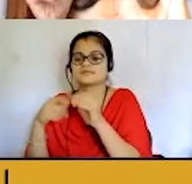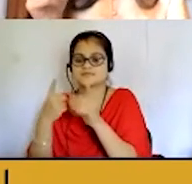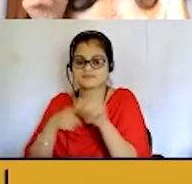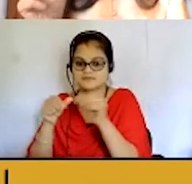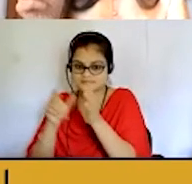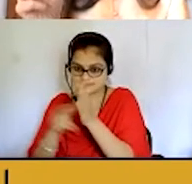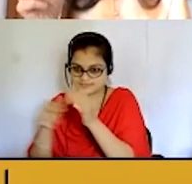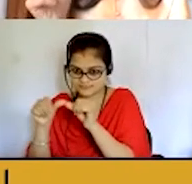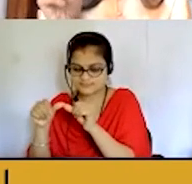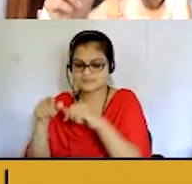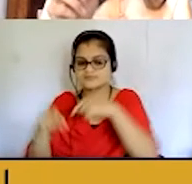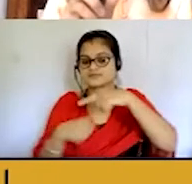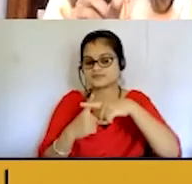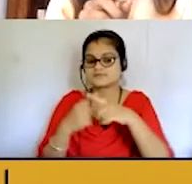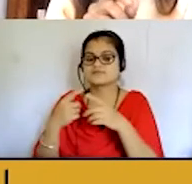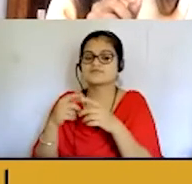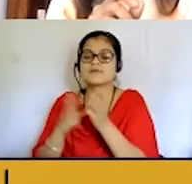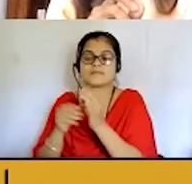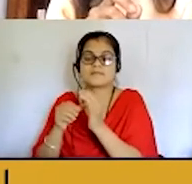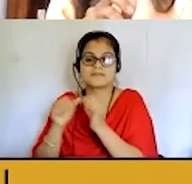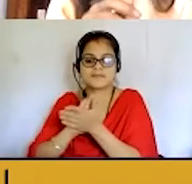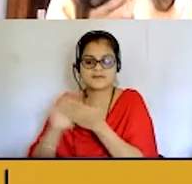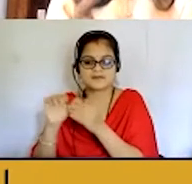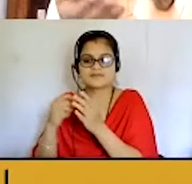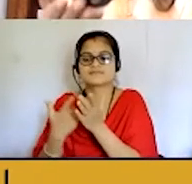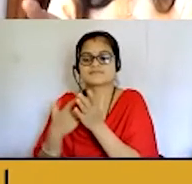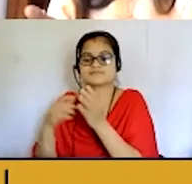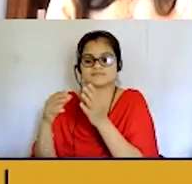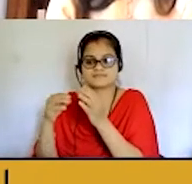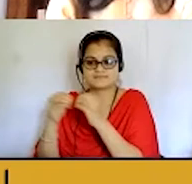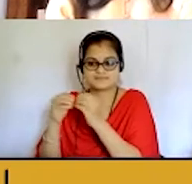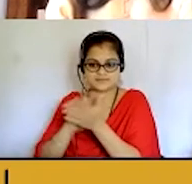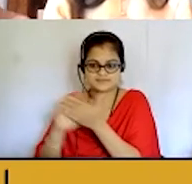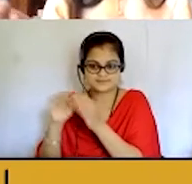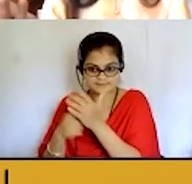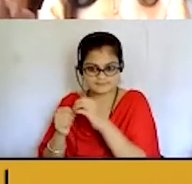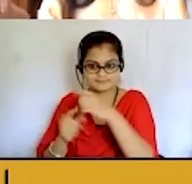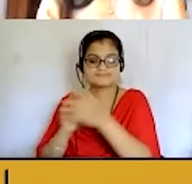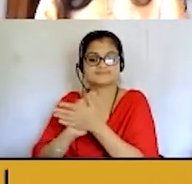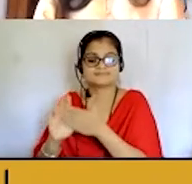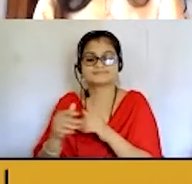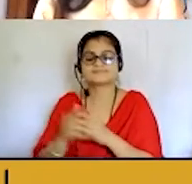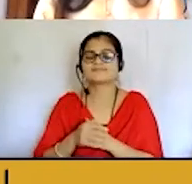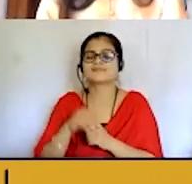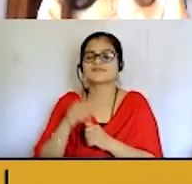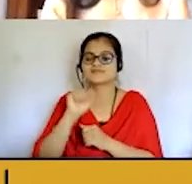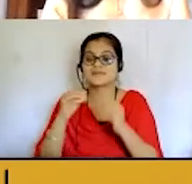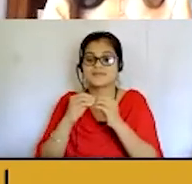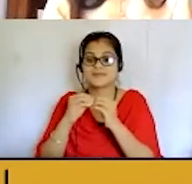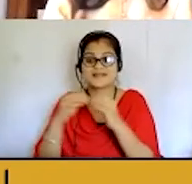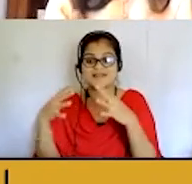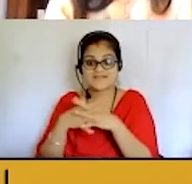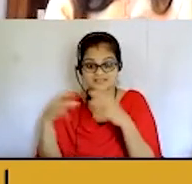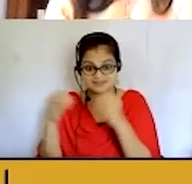And you see many architectural influences in Baluchari. You now had scenes from the lives of the Nawab of Bengal featuring